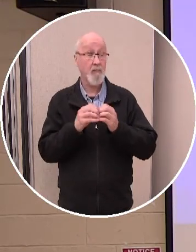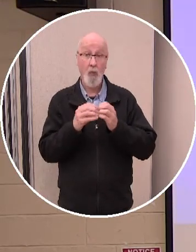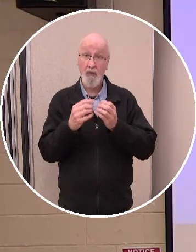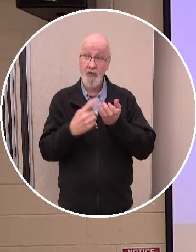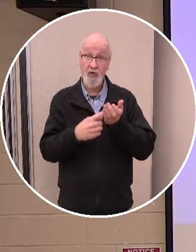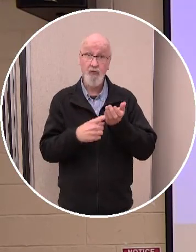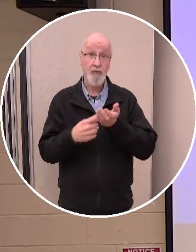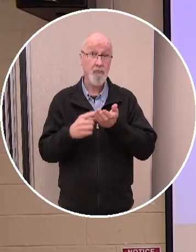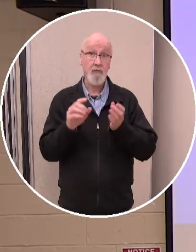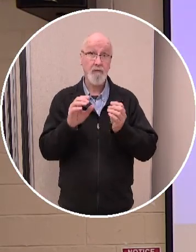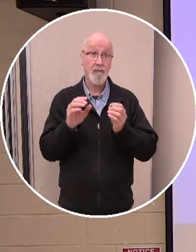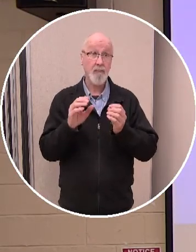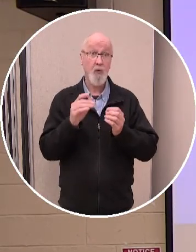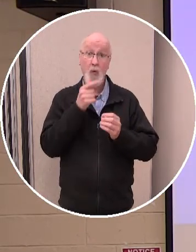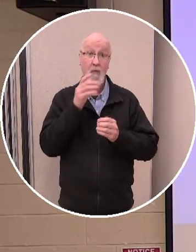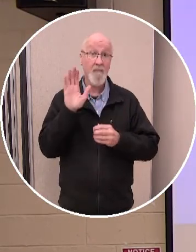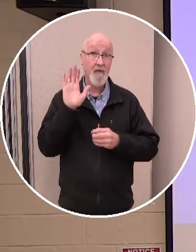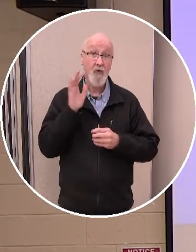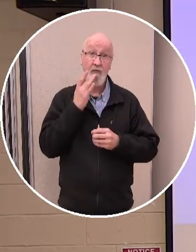Hearing none, all in favor of the motion?